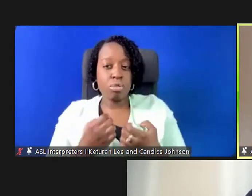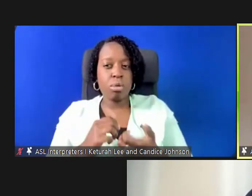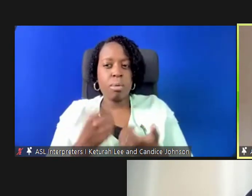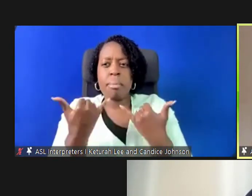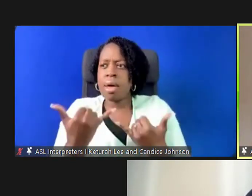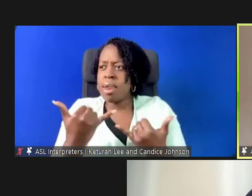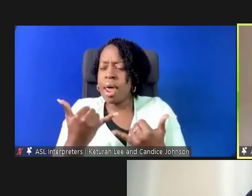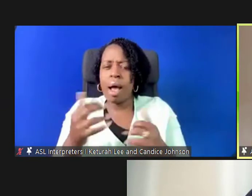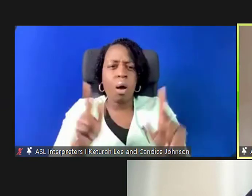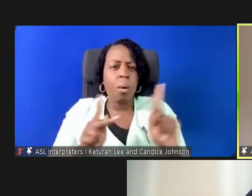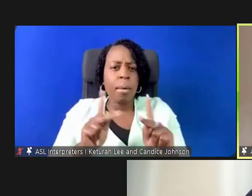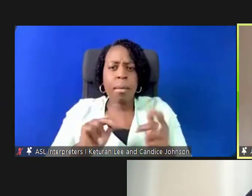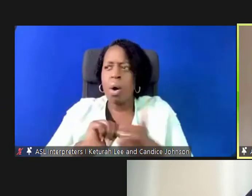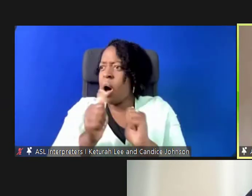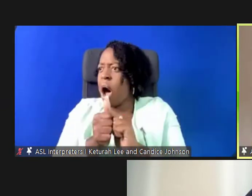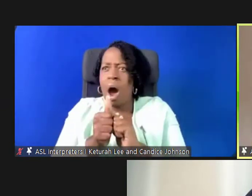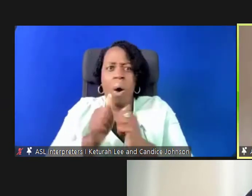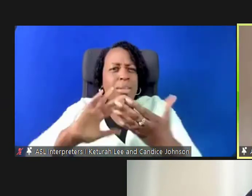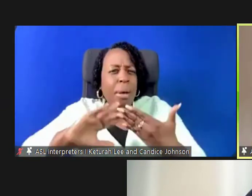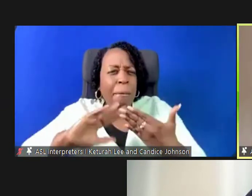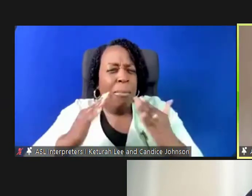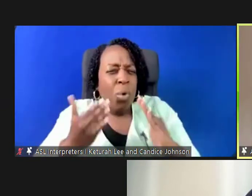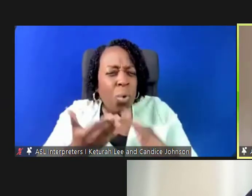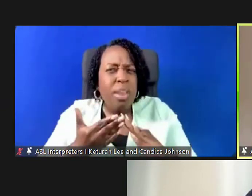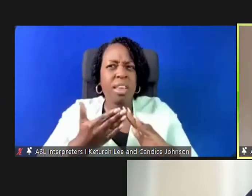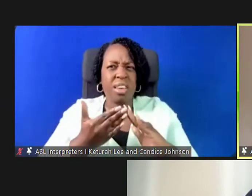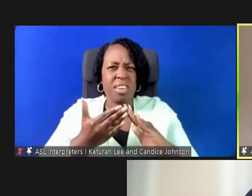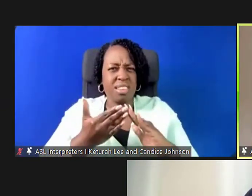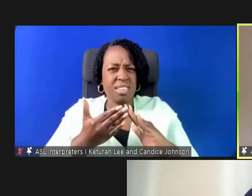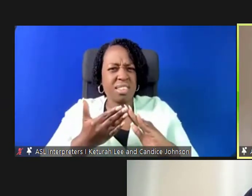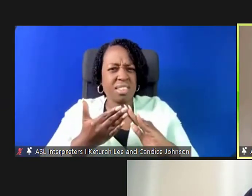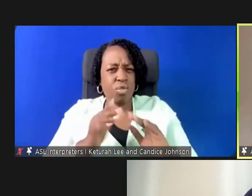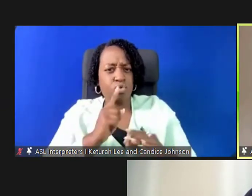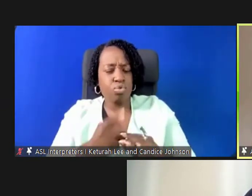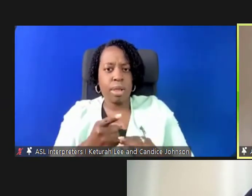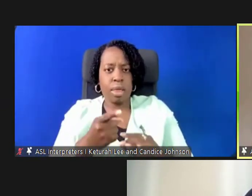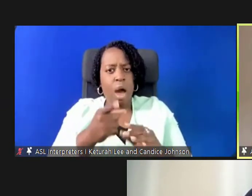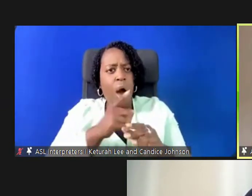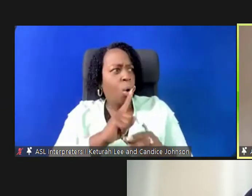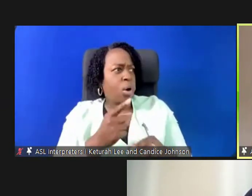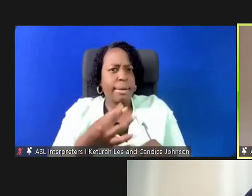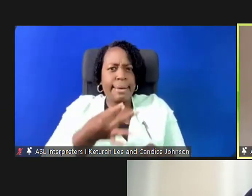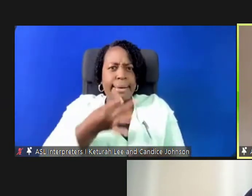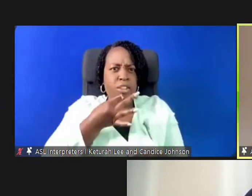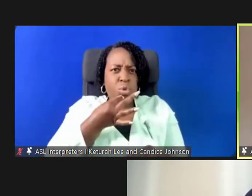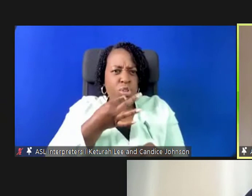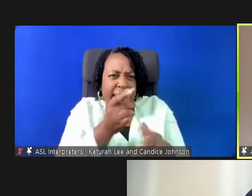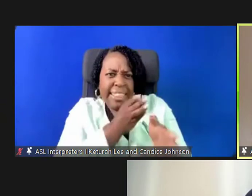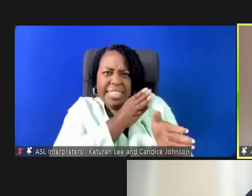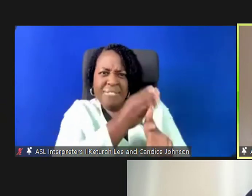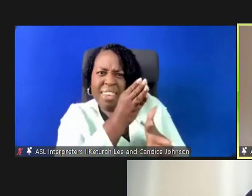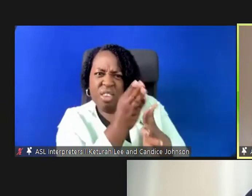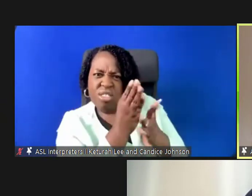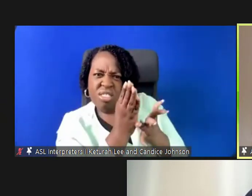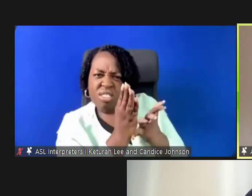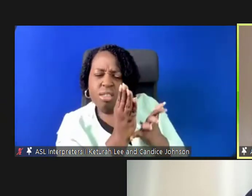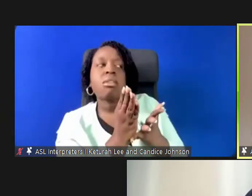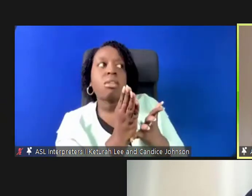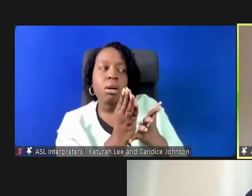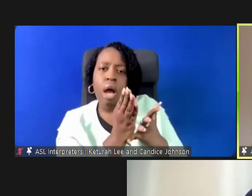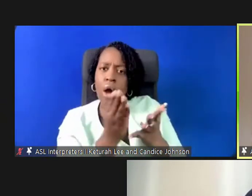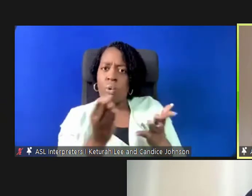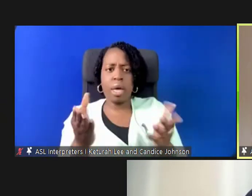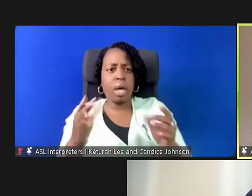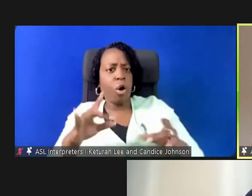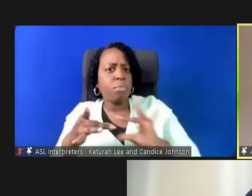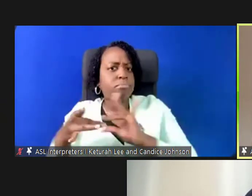connecting people to interventions that make sense. I mentioned a few interventions, things like volunteer programs, friendship